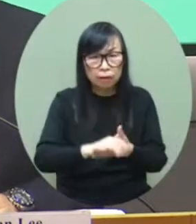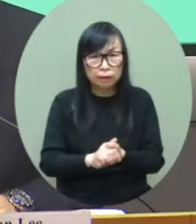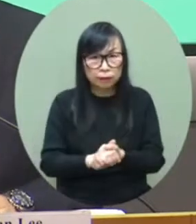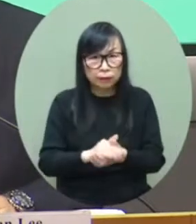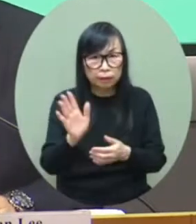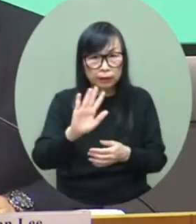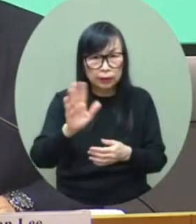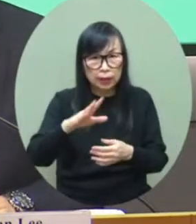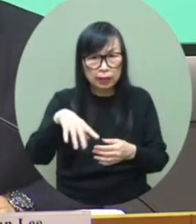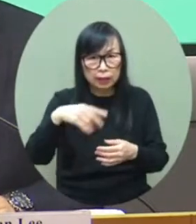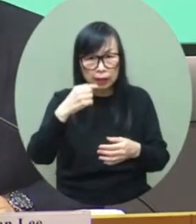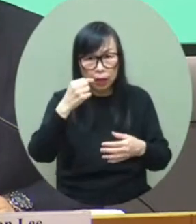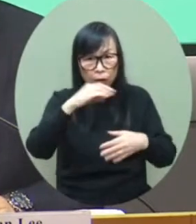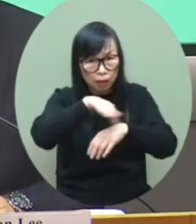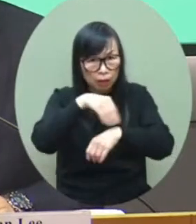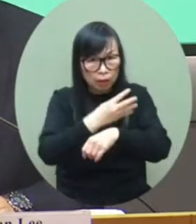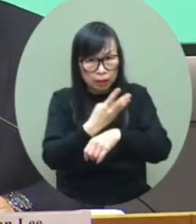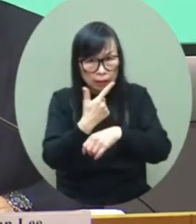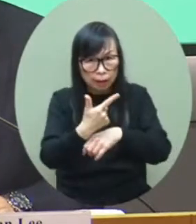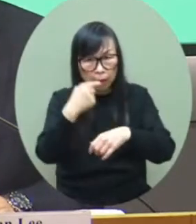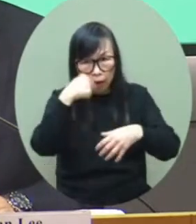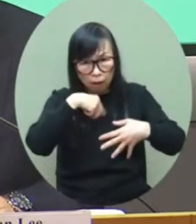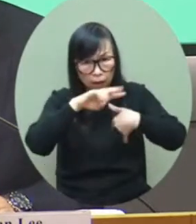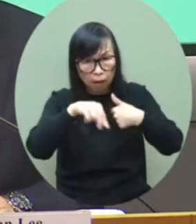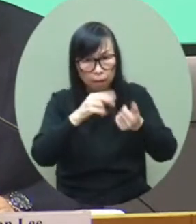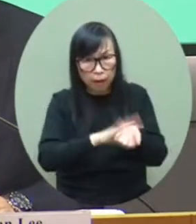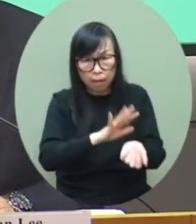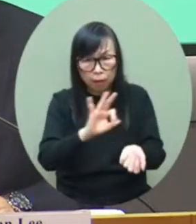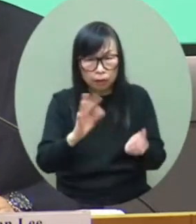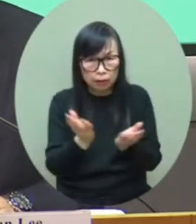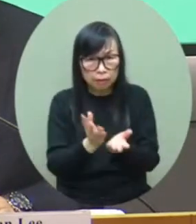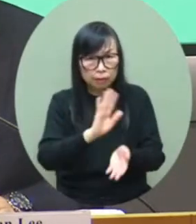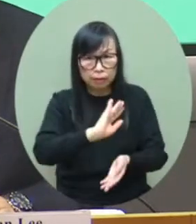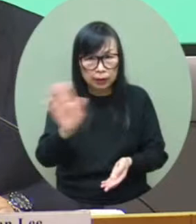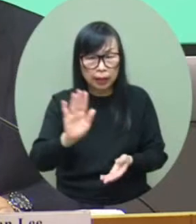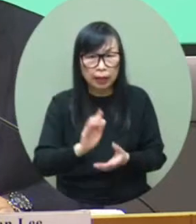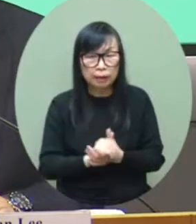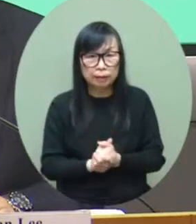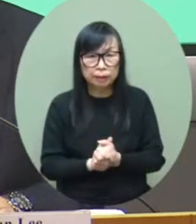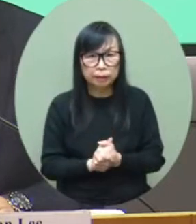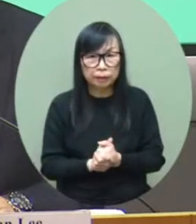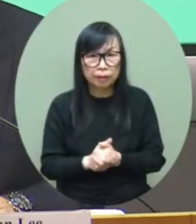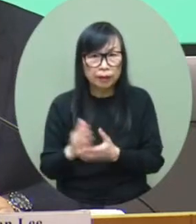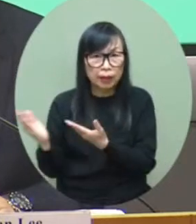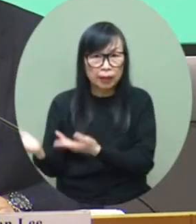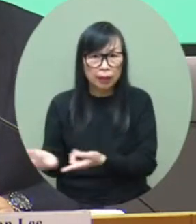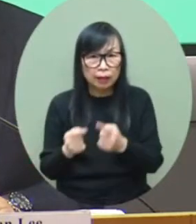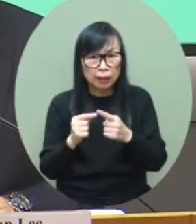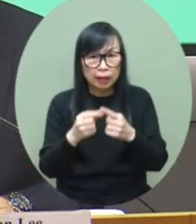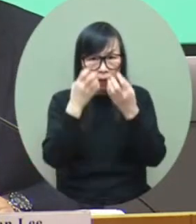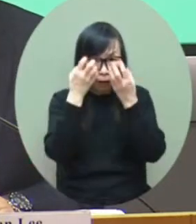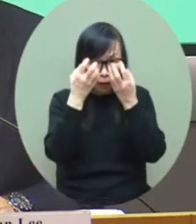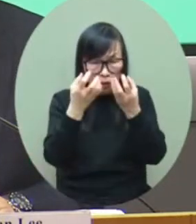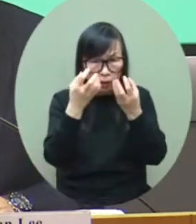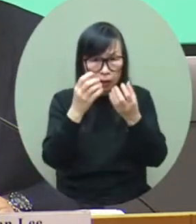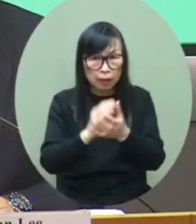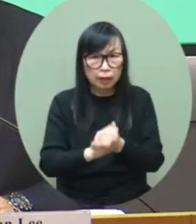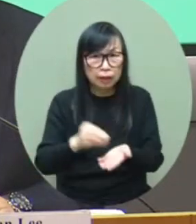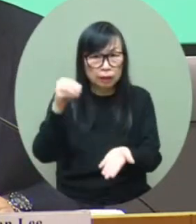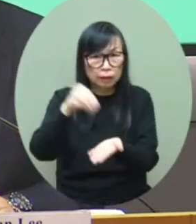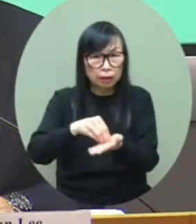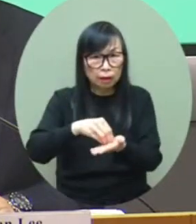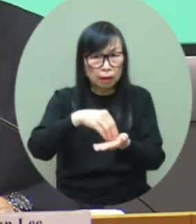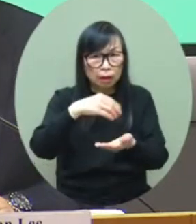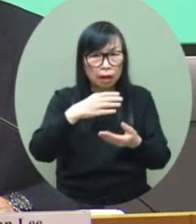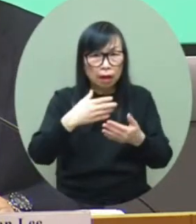the mainland. And then there is also no need to produce PCR test result within